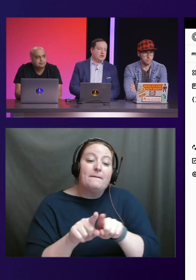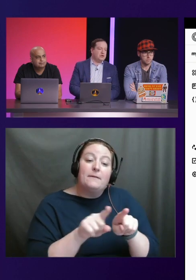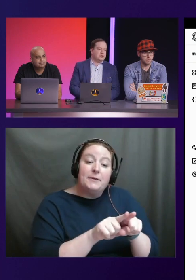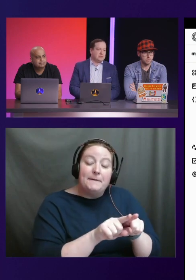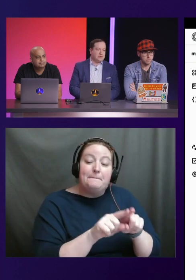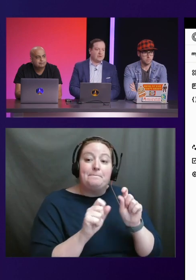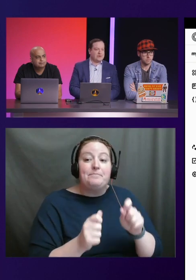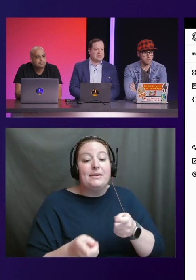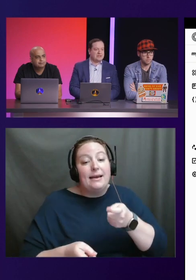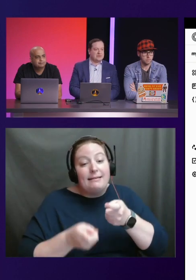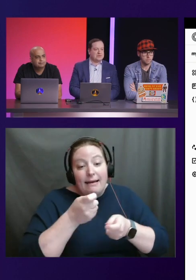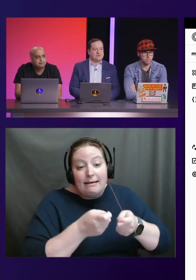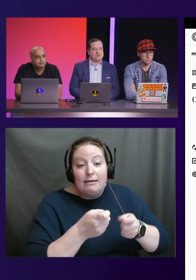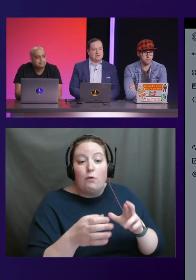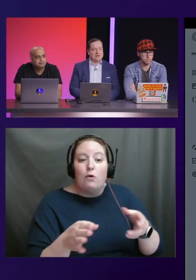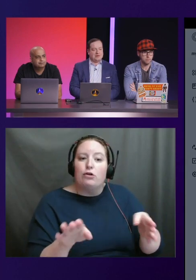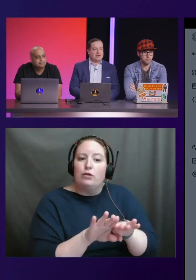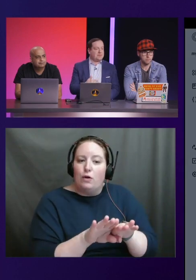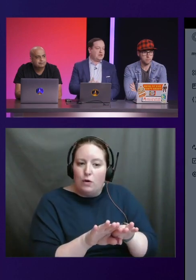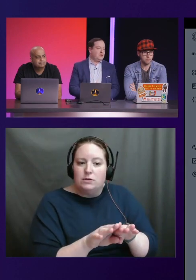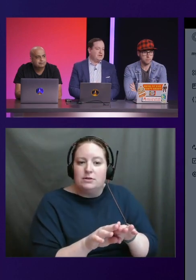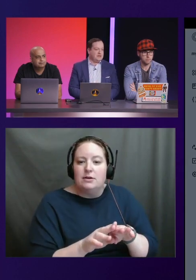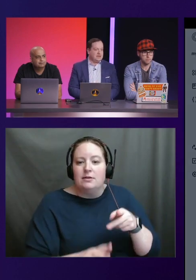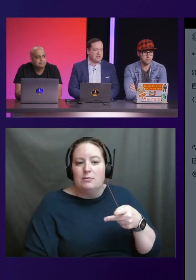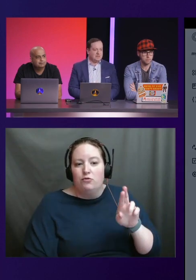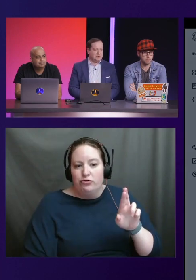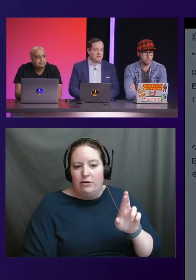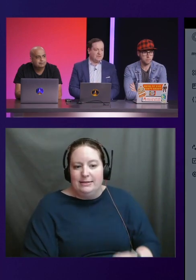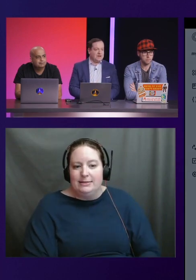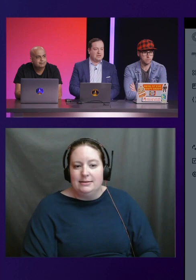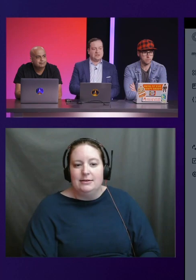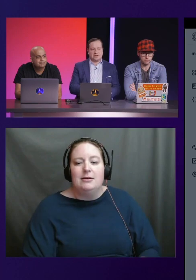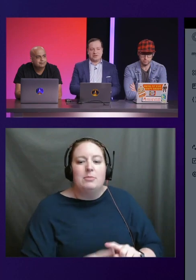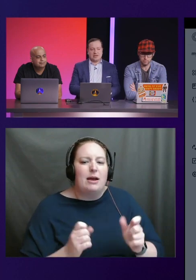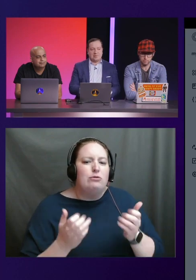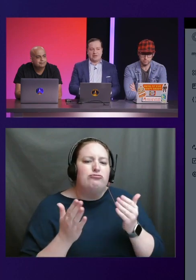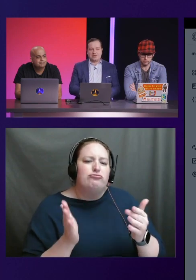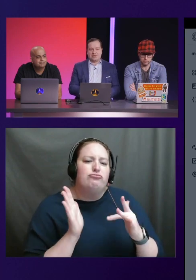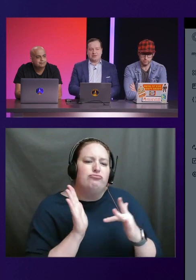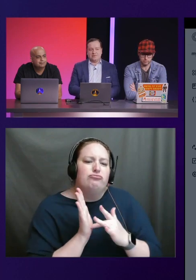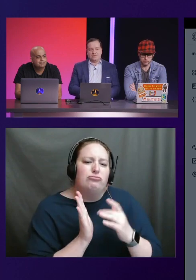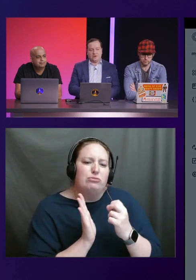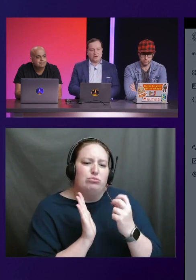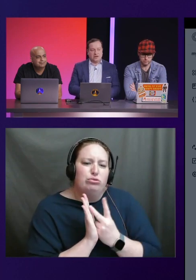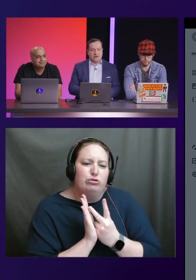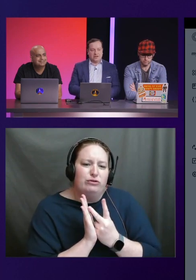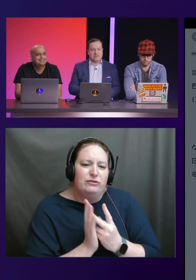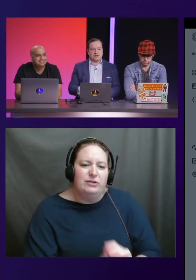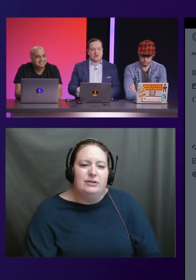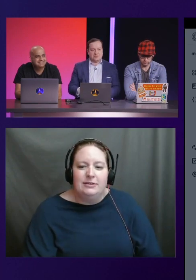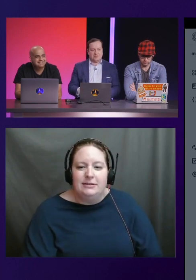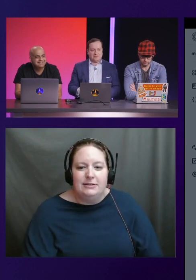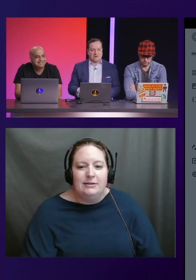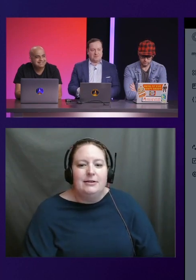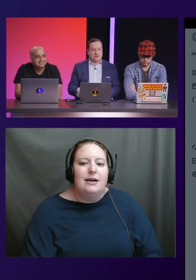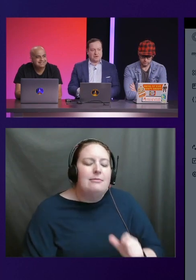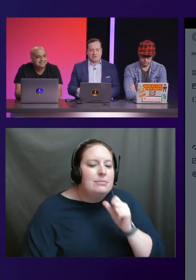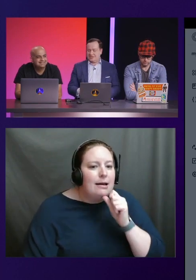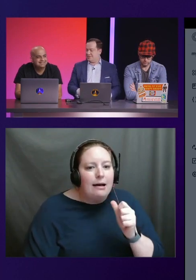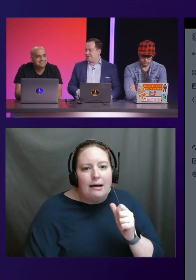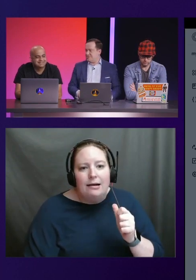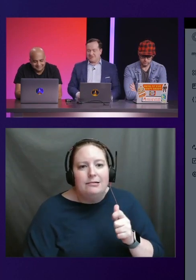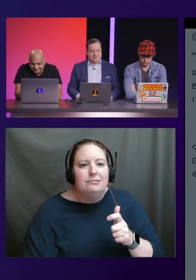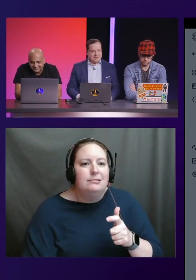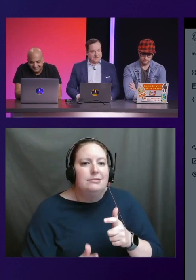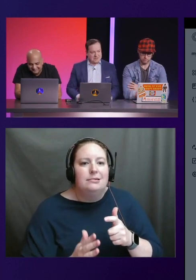edit or close the pull request if there's a reason to do that. But I'm going to go ahead and hit approve. And so it's good. I'm not a stickler for descriptive pull